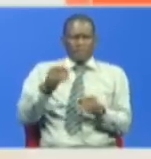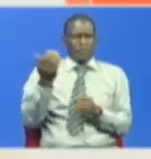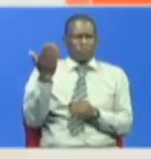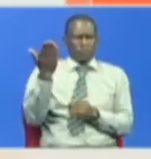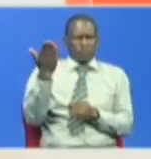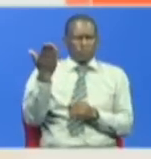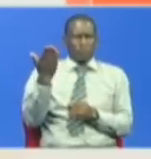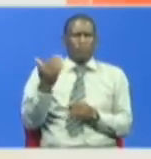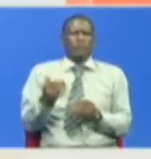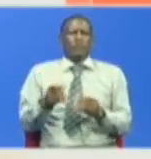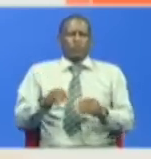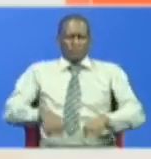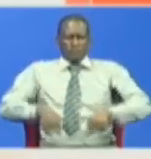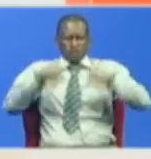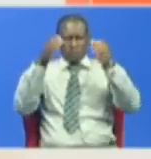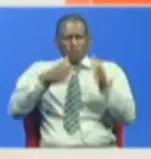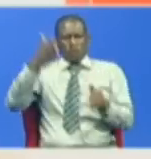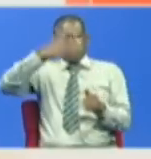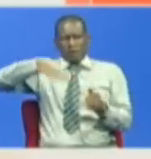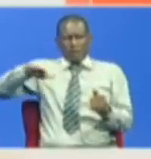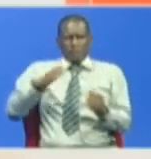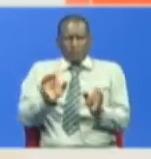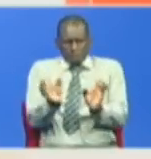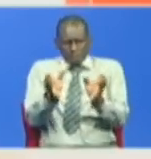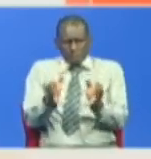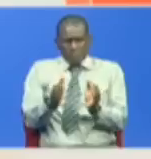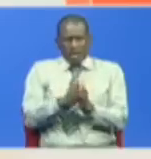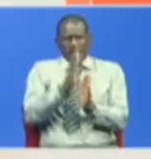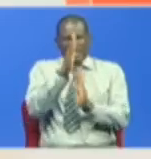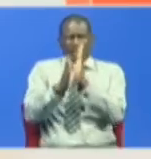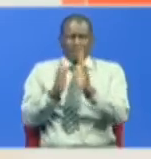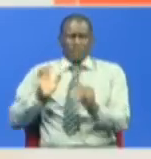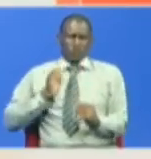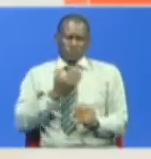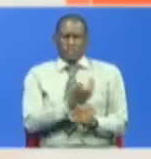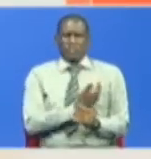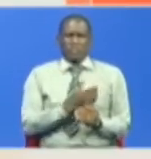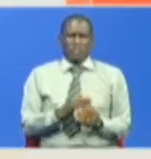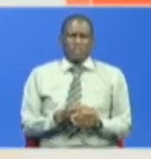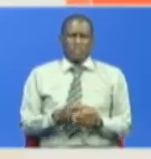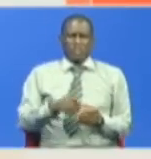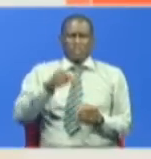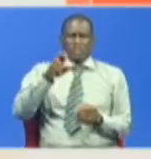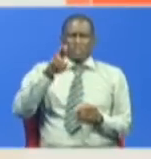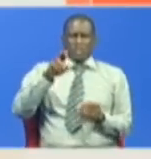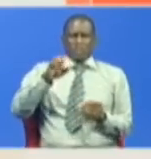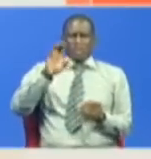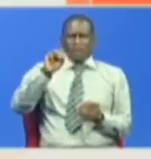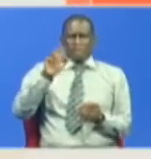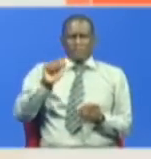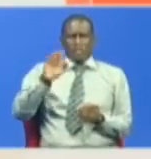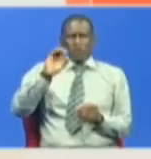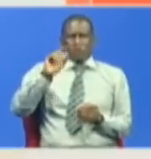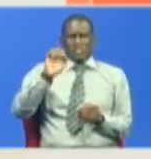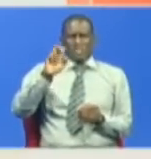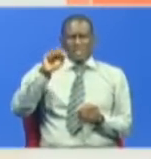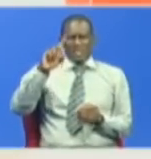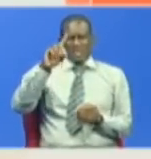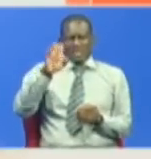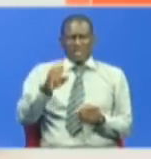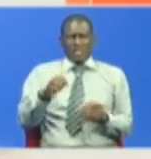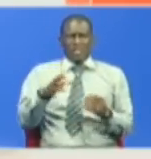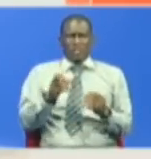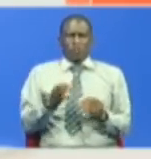Kizito will chair the Parliamentary Broadcasting and Library Committee. Rarieda MP Otiende Amolo is tipped